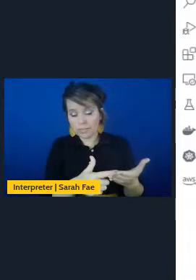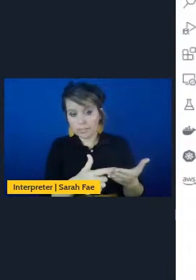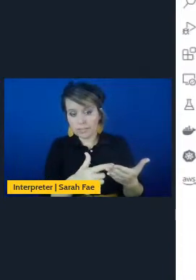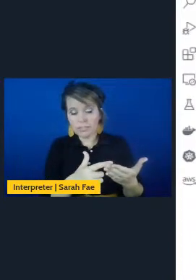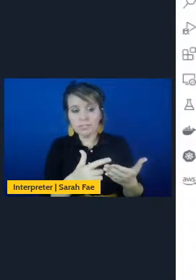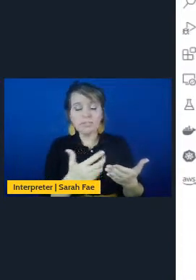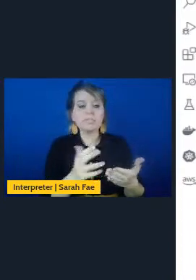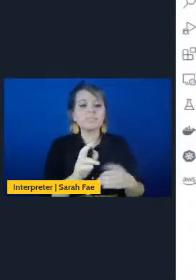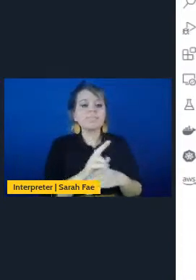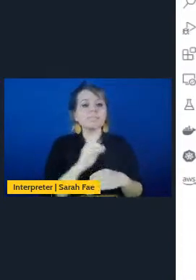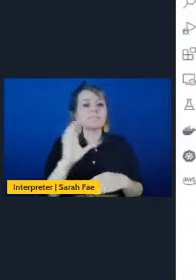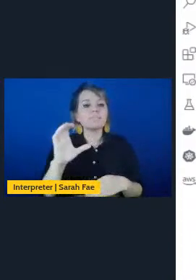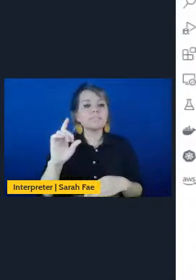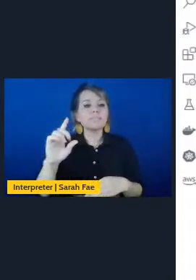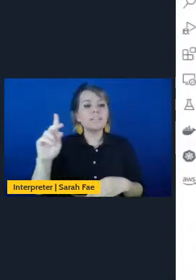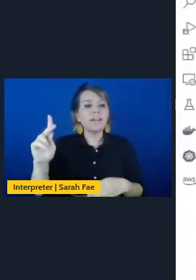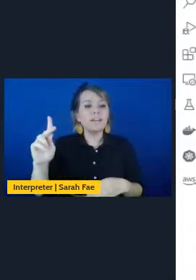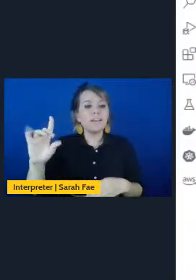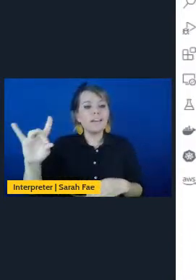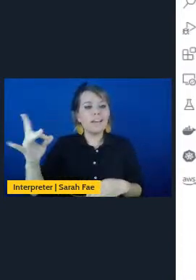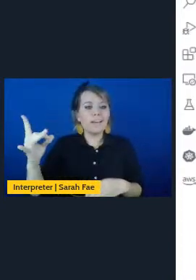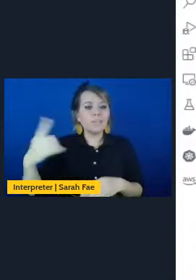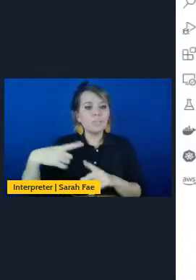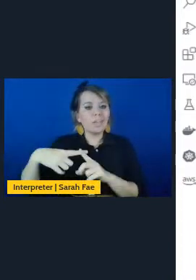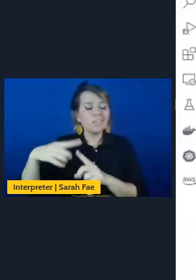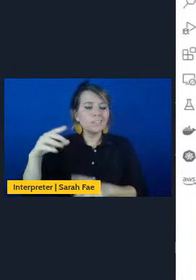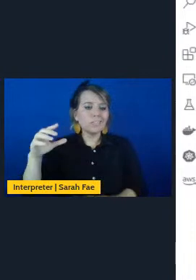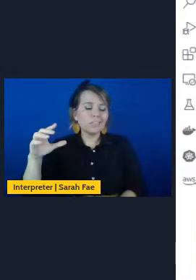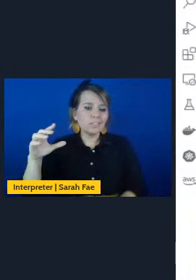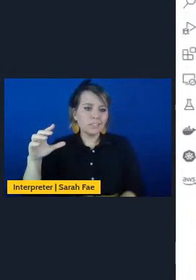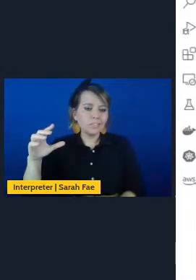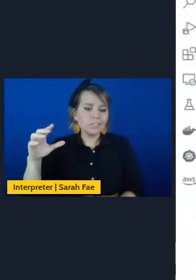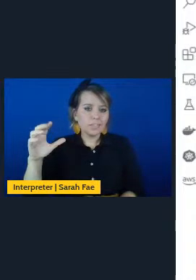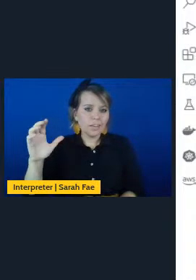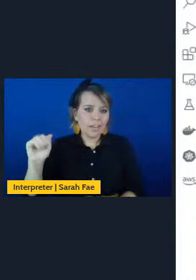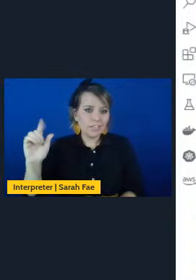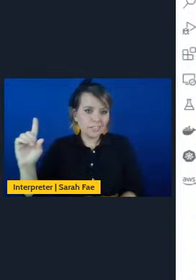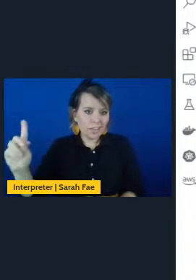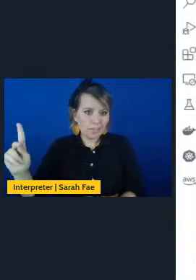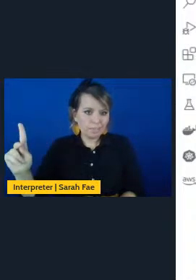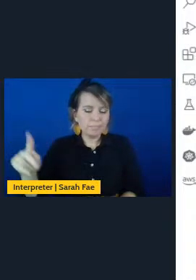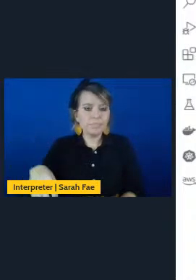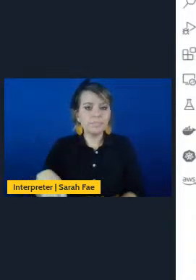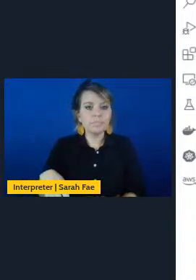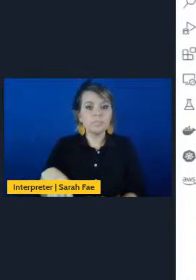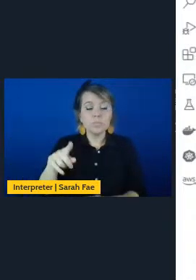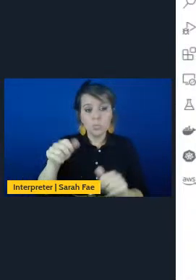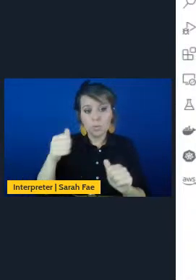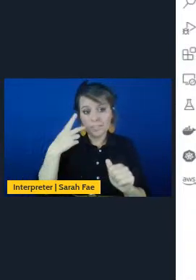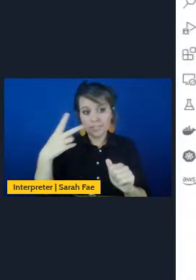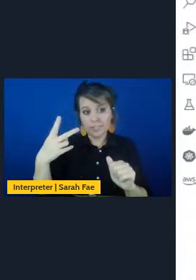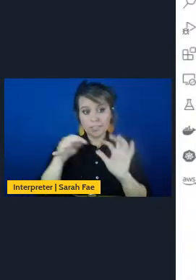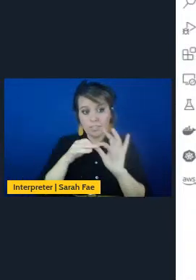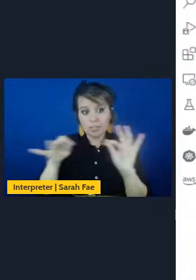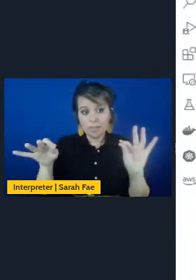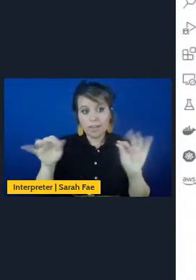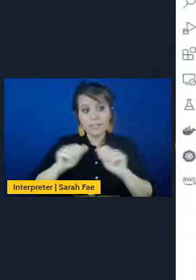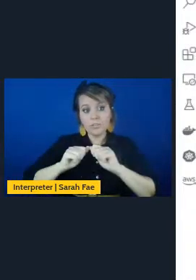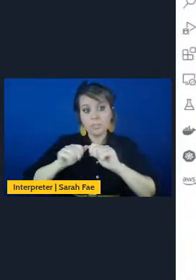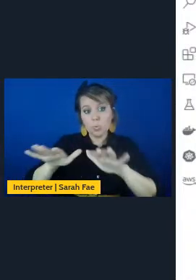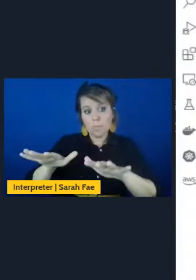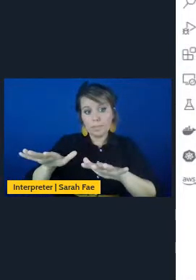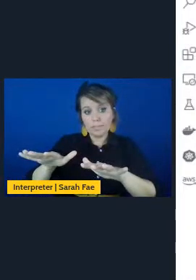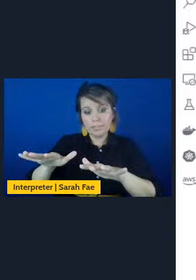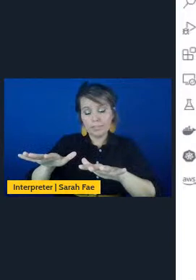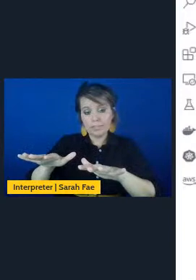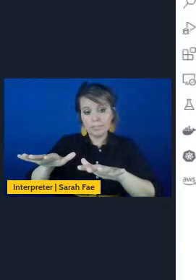usage of the CDK's plus API. So for example, if you see here, we define a deployment